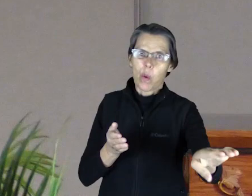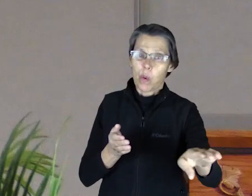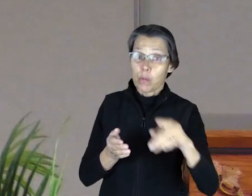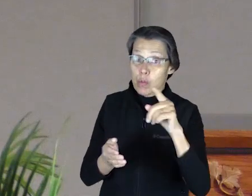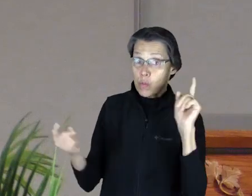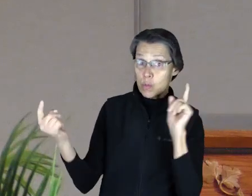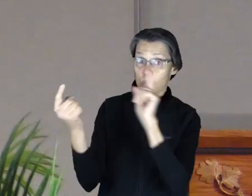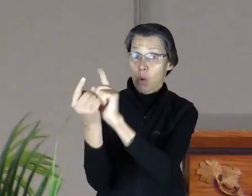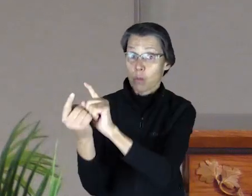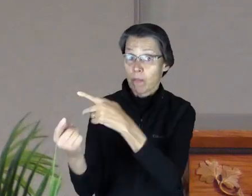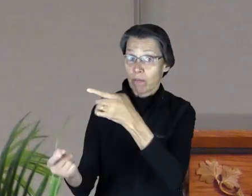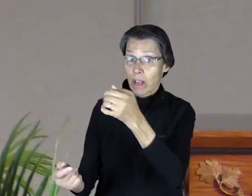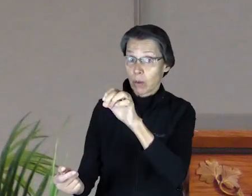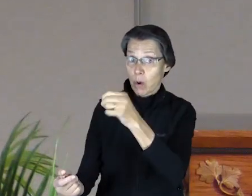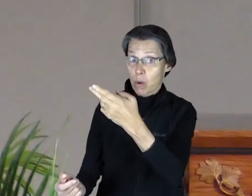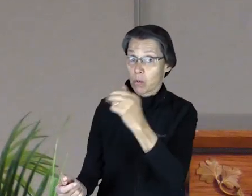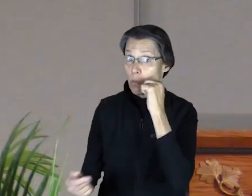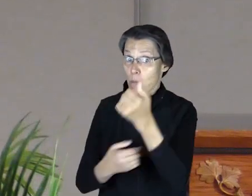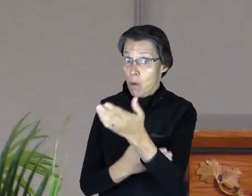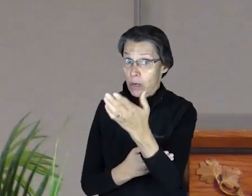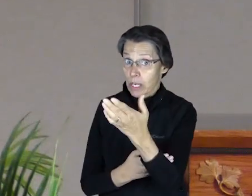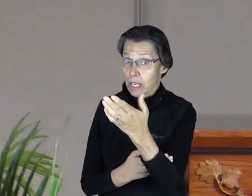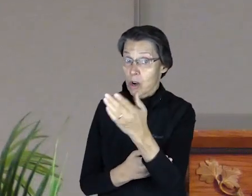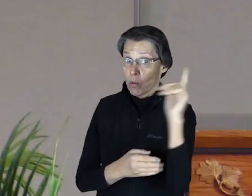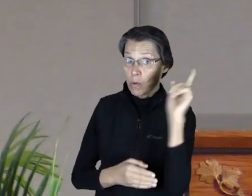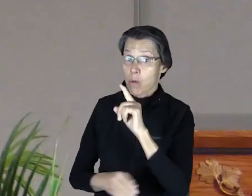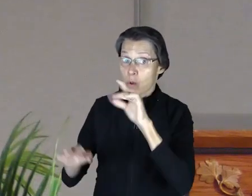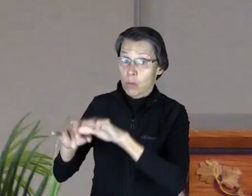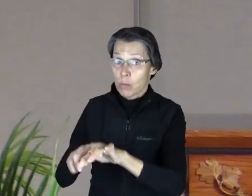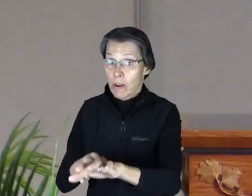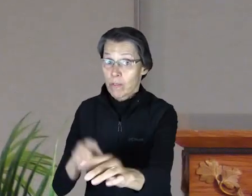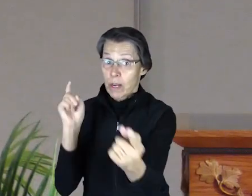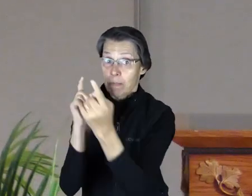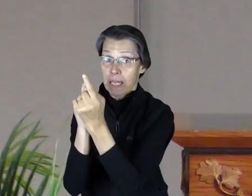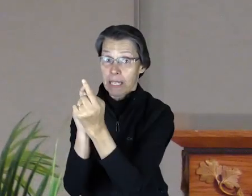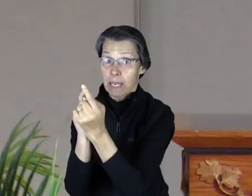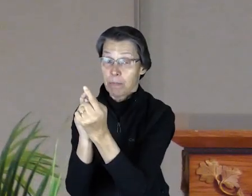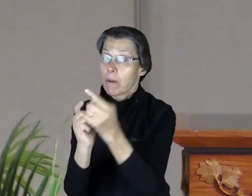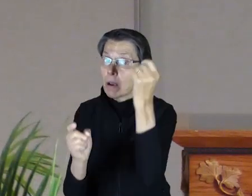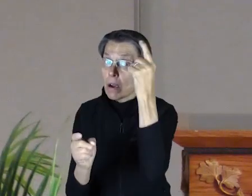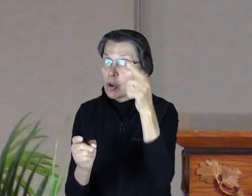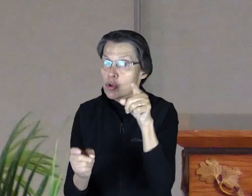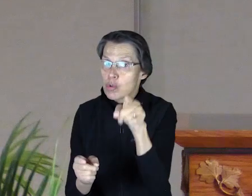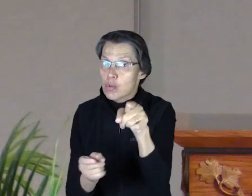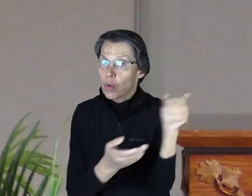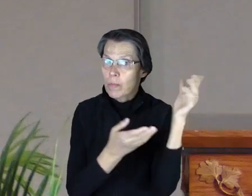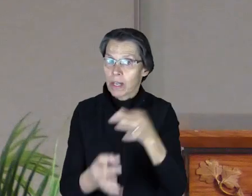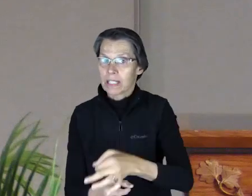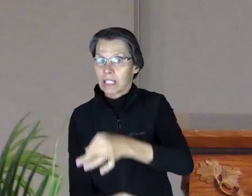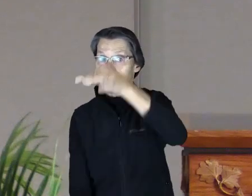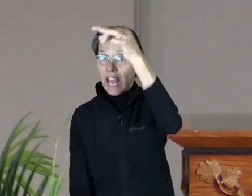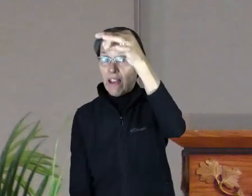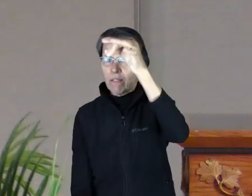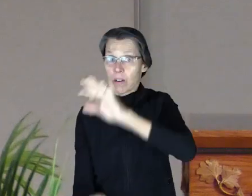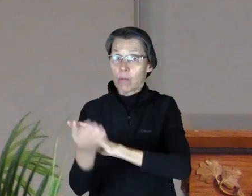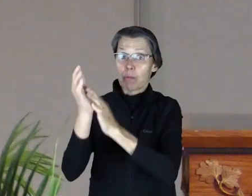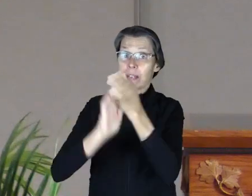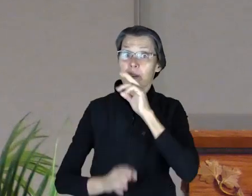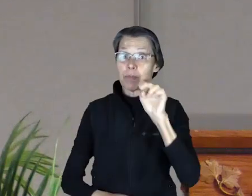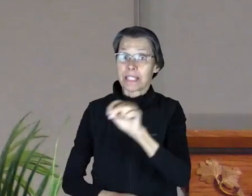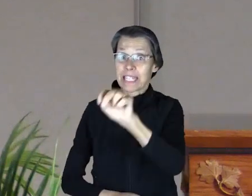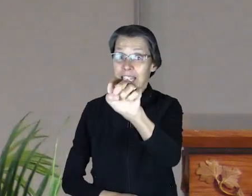as he is going out to the water. Stand by the riverbank to meet him, and take in your hand the staff that was turned into a